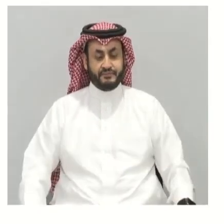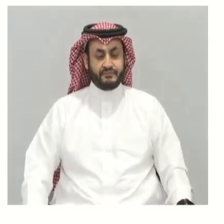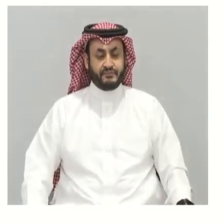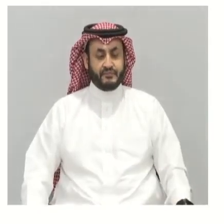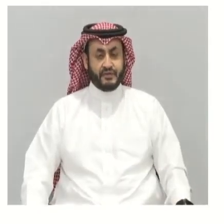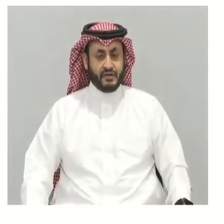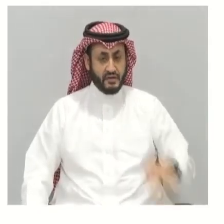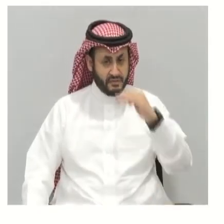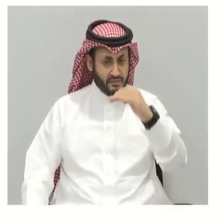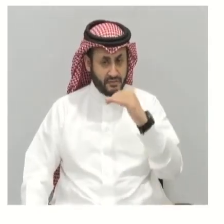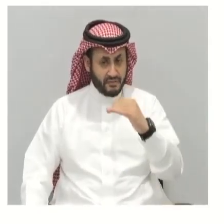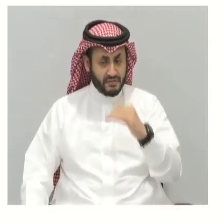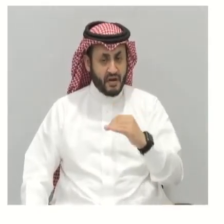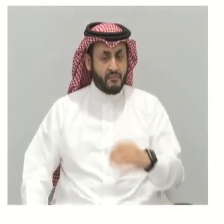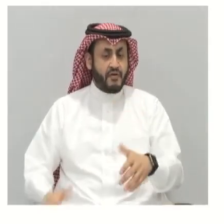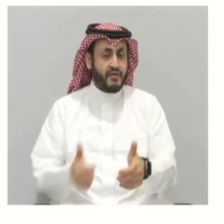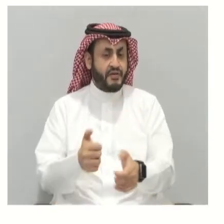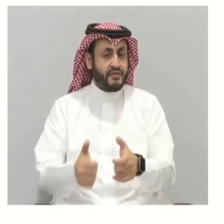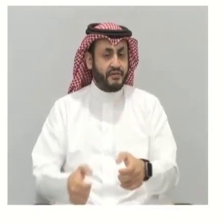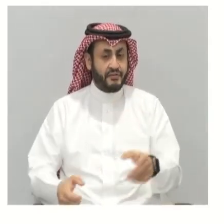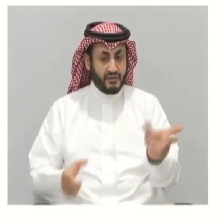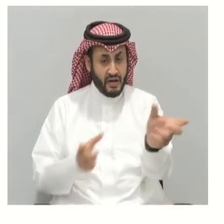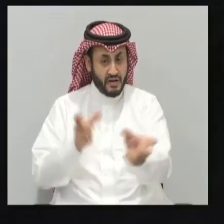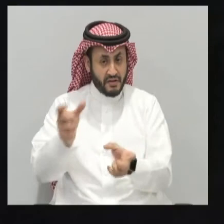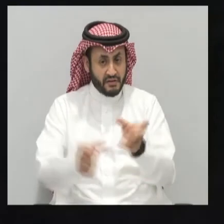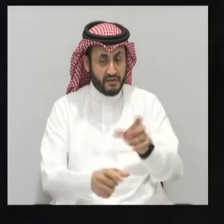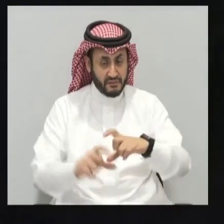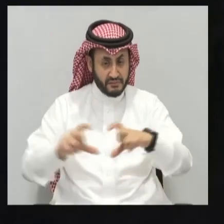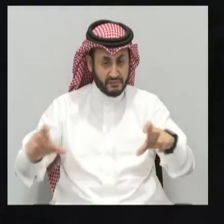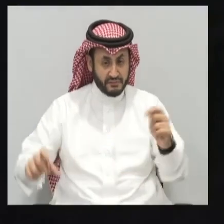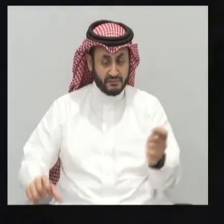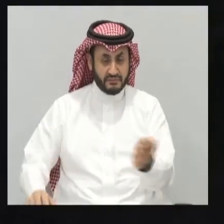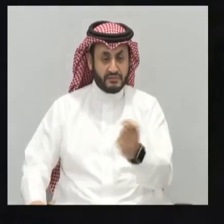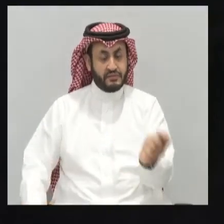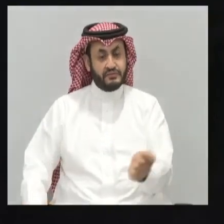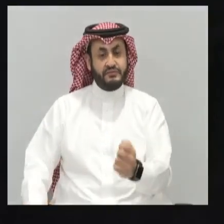we answered questions about the games and we formed or